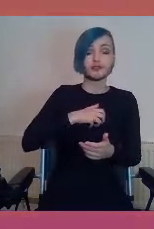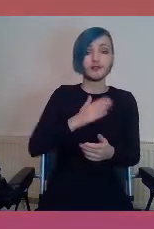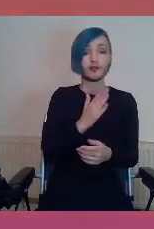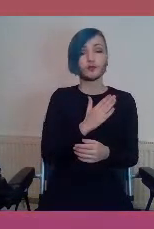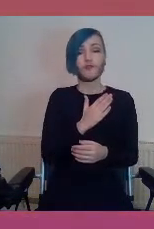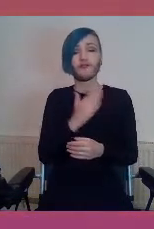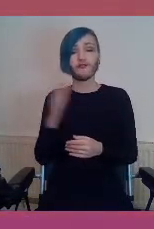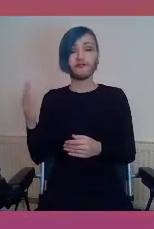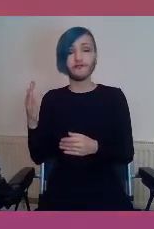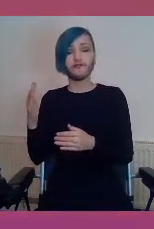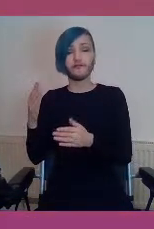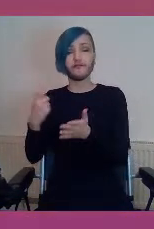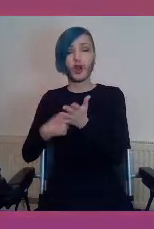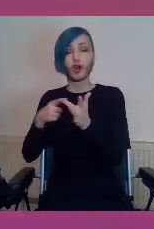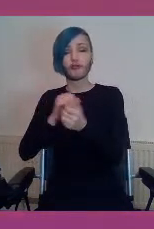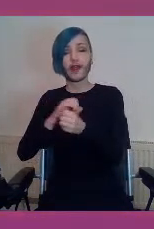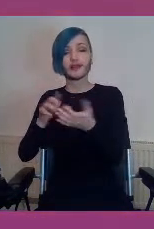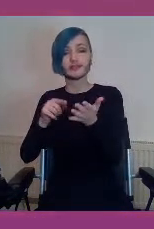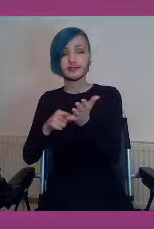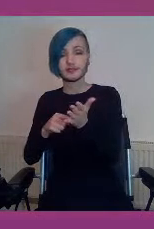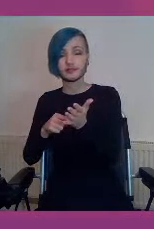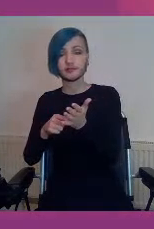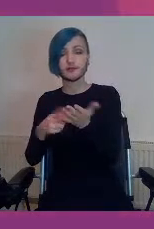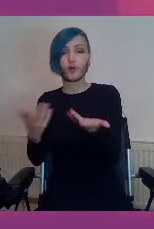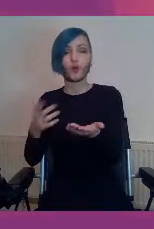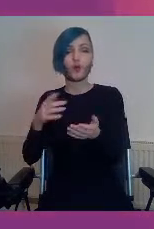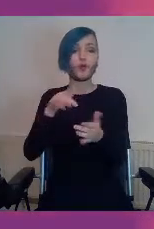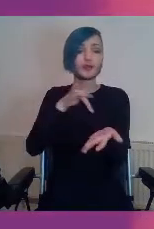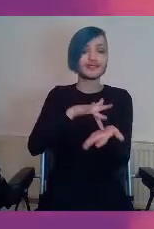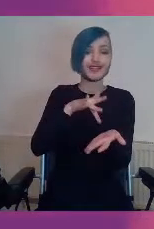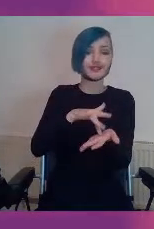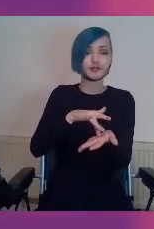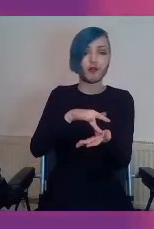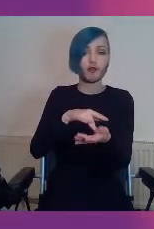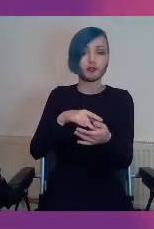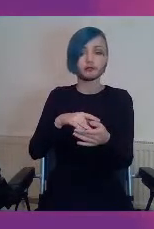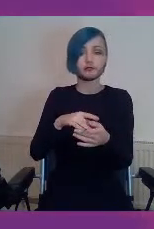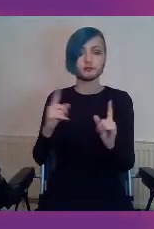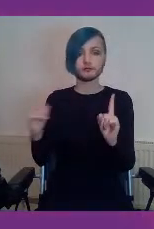central politician, which is his